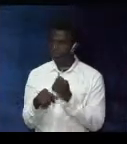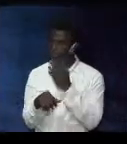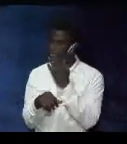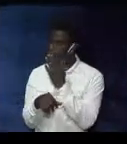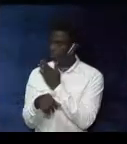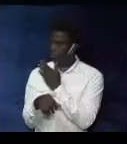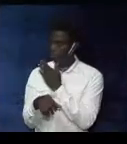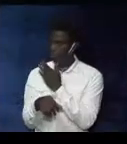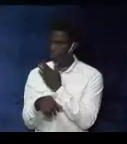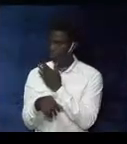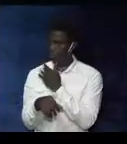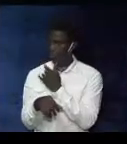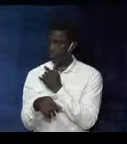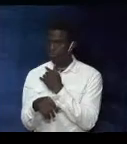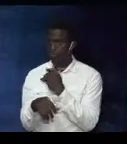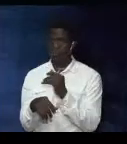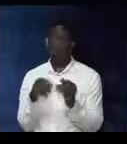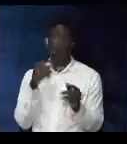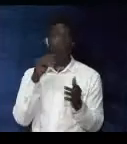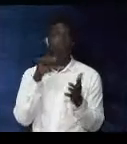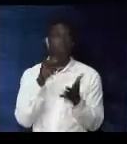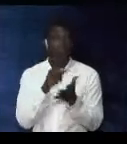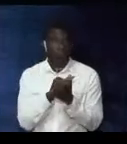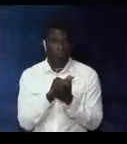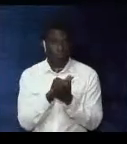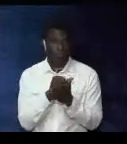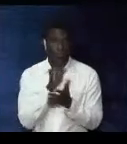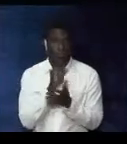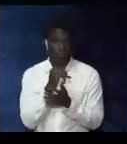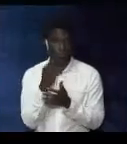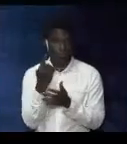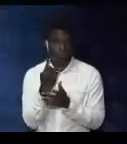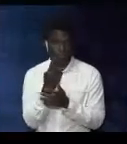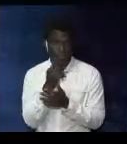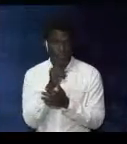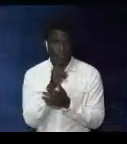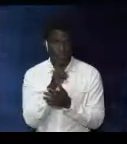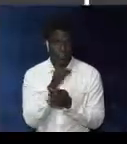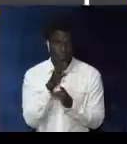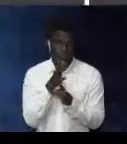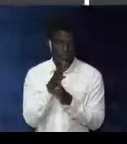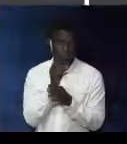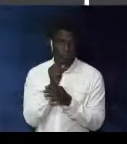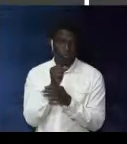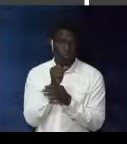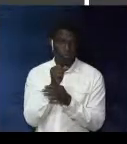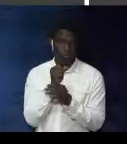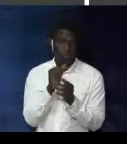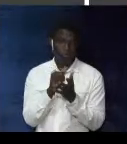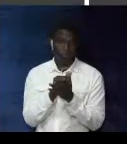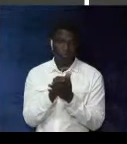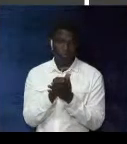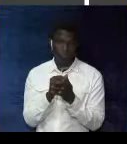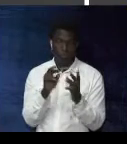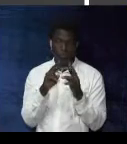also overlapping. So these are the only two lines of symmetry that a rectangle